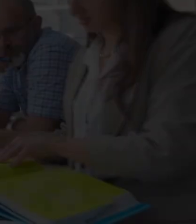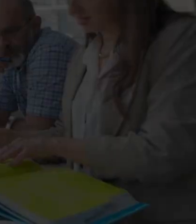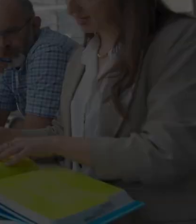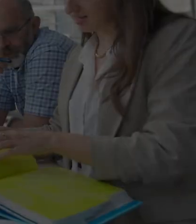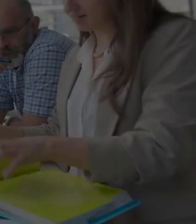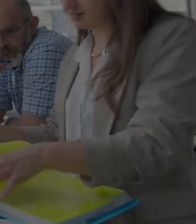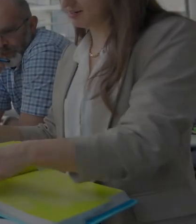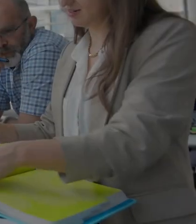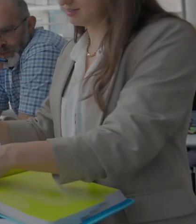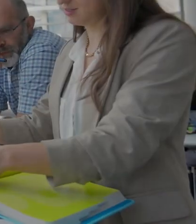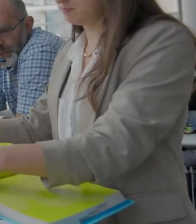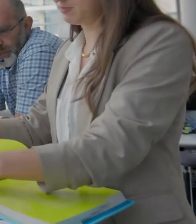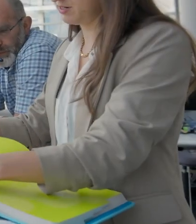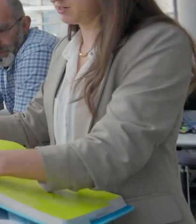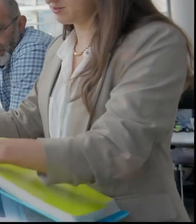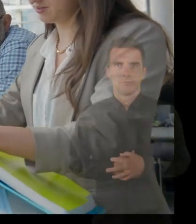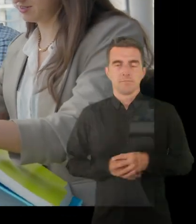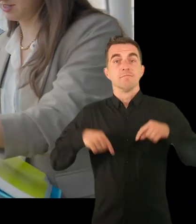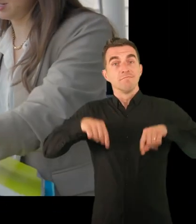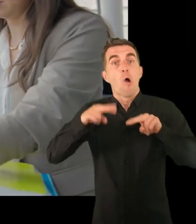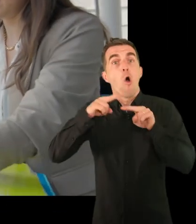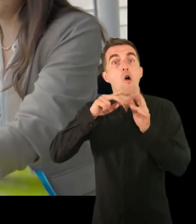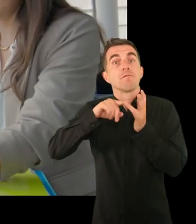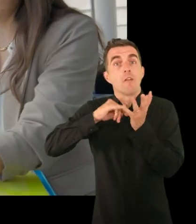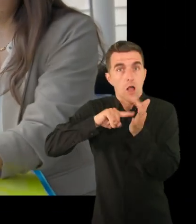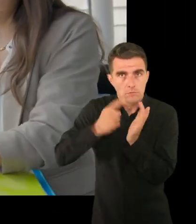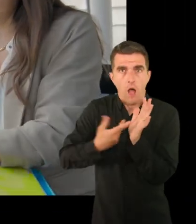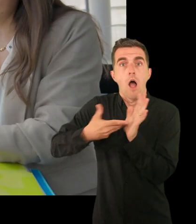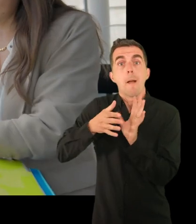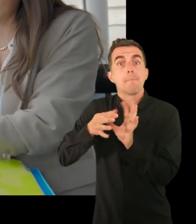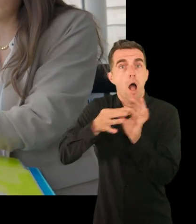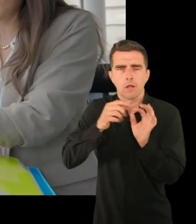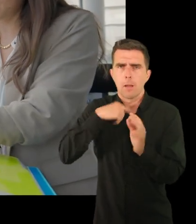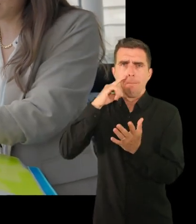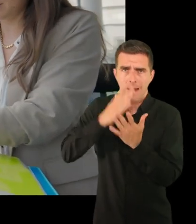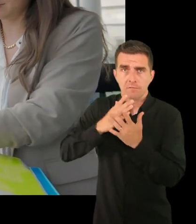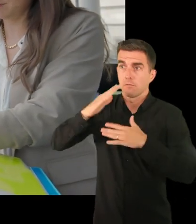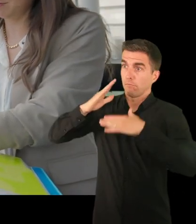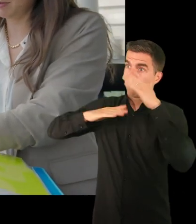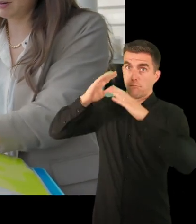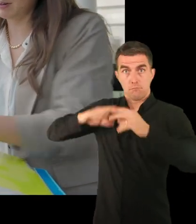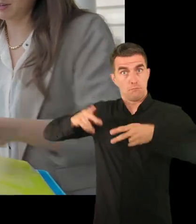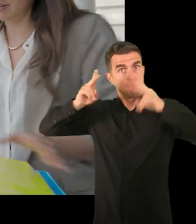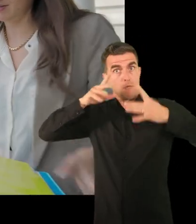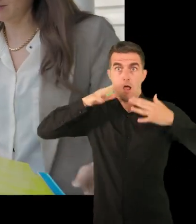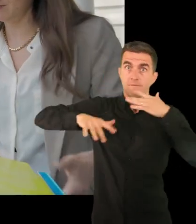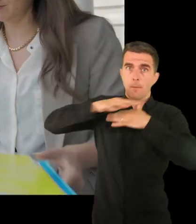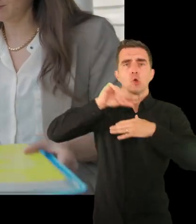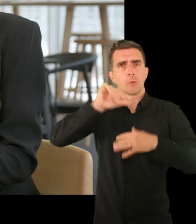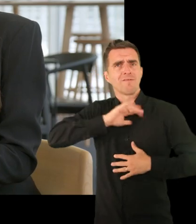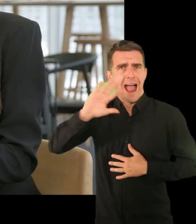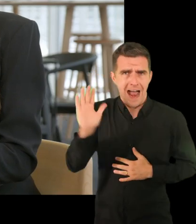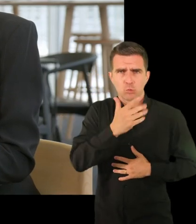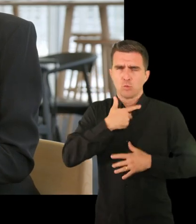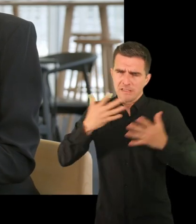Suzanne Uchmakliolu, Inclusive Design Specialist. At Foster & Partners, we believe the built environment should be for